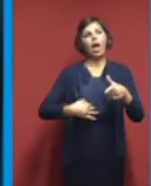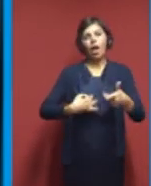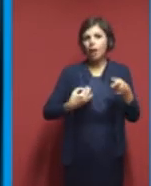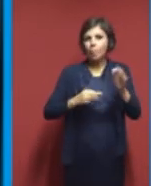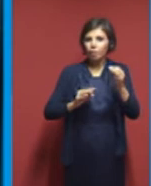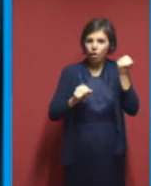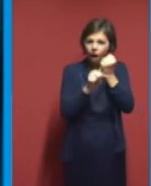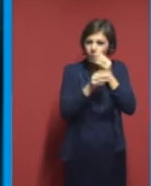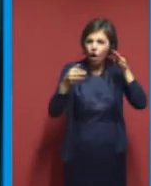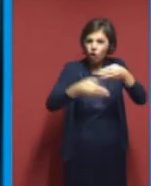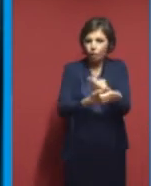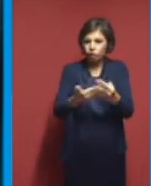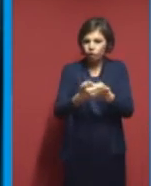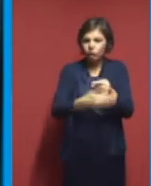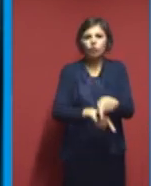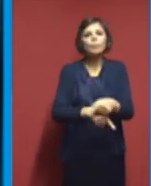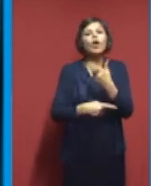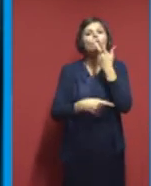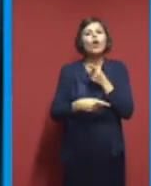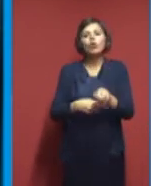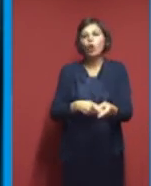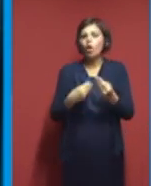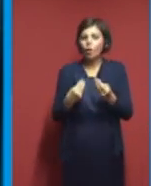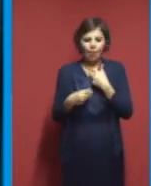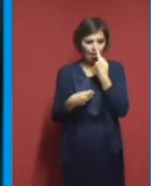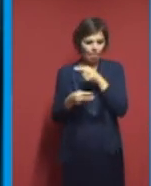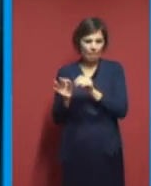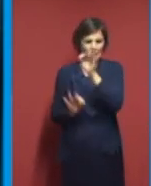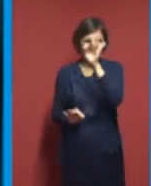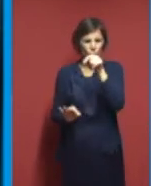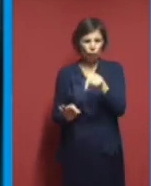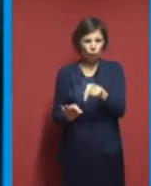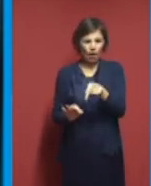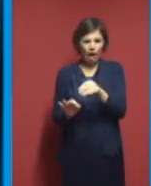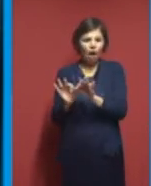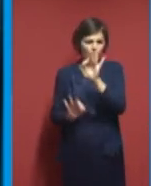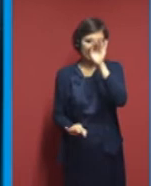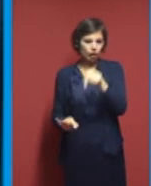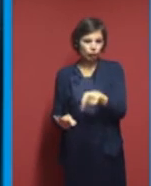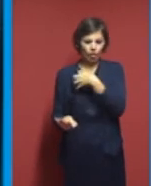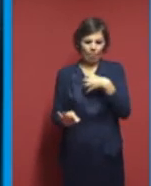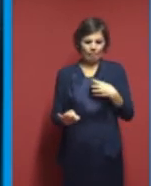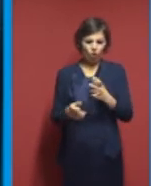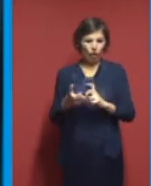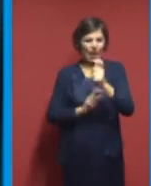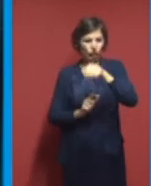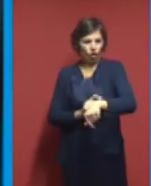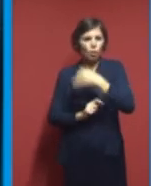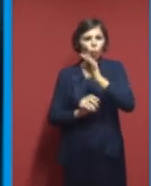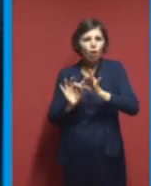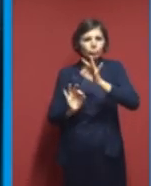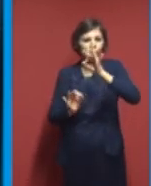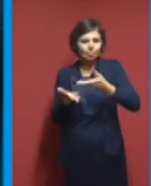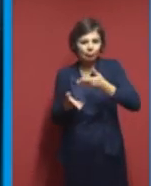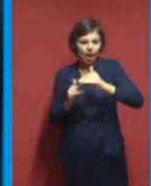using as open source hardware whenever we can. In this case, we're using Arduinos to be able to deliver that stimulation to the cells, to be able to deliver everything